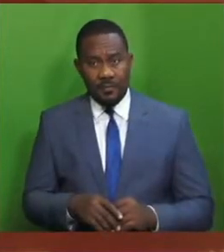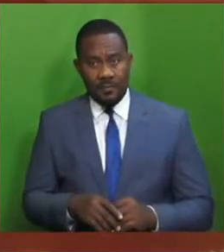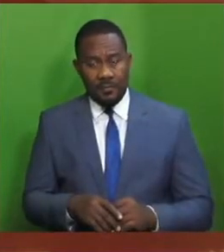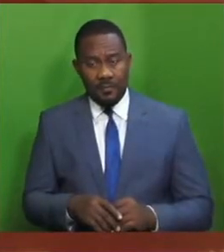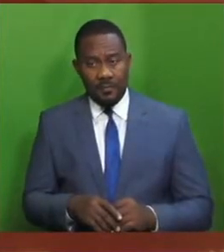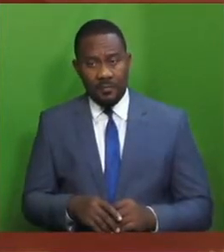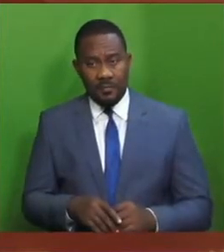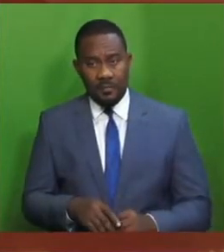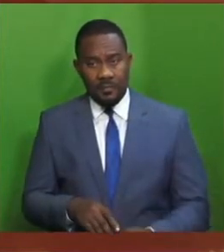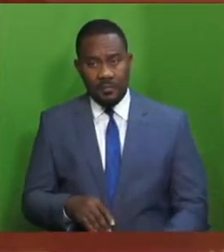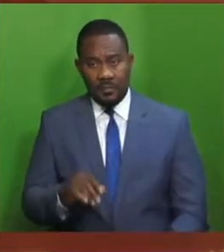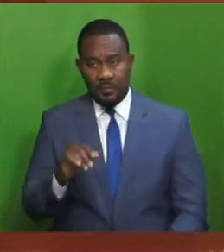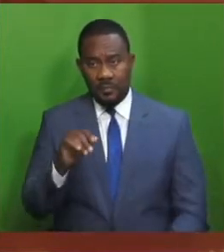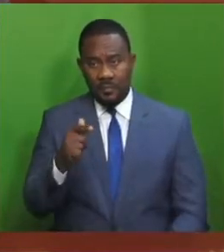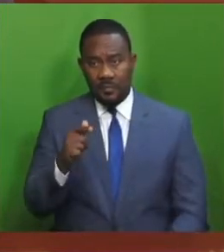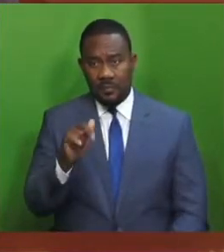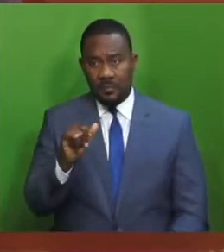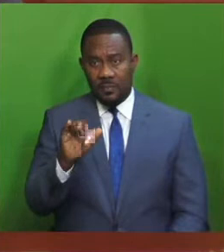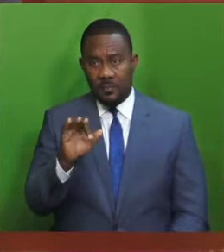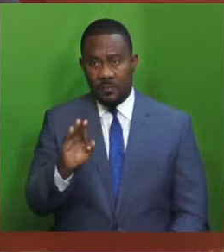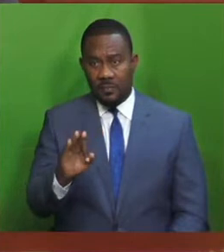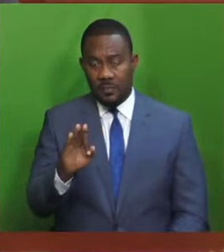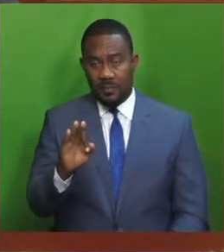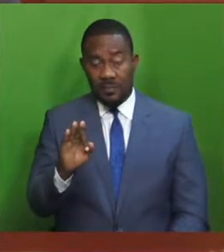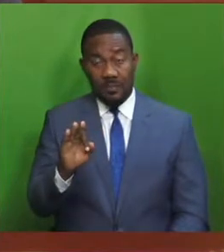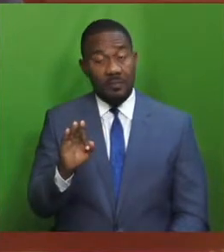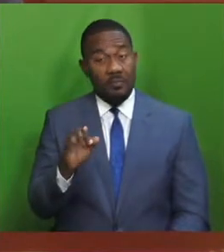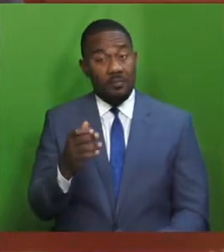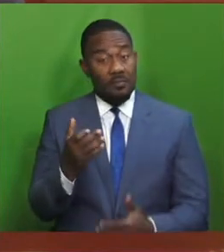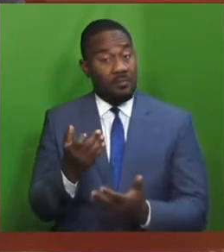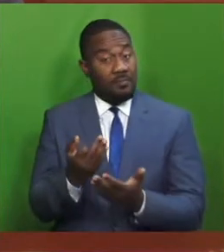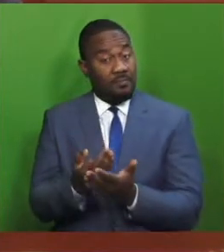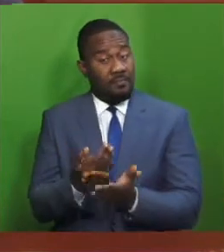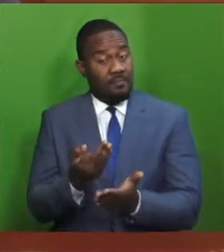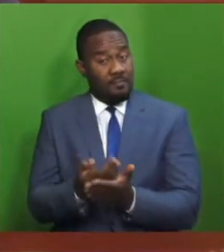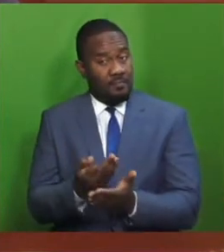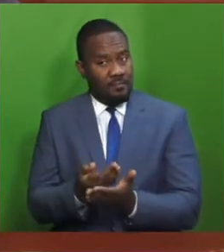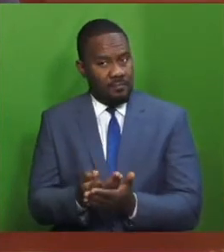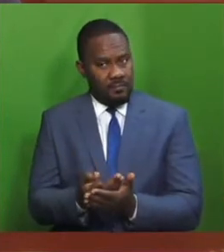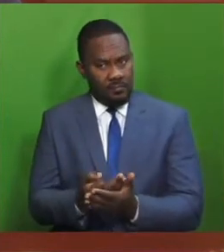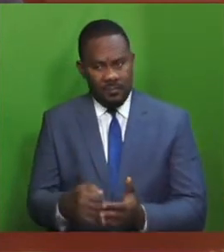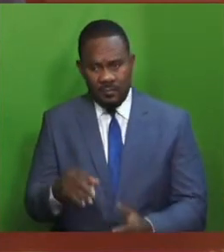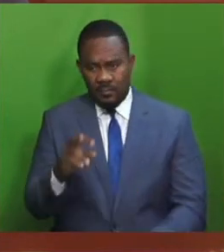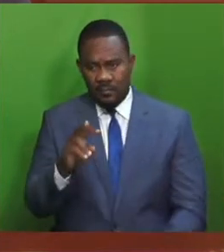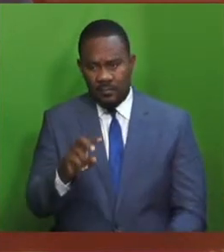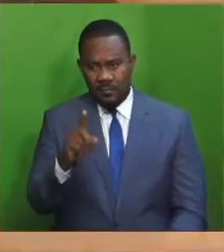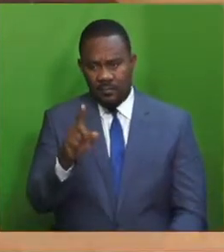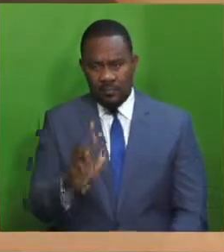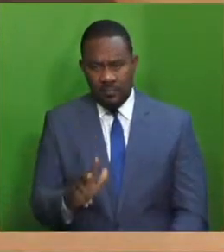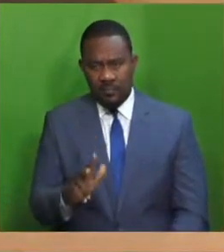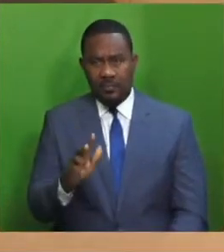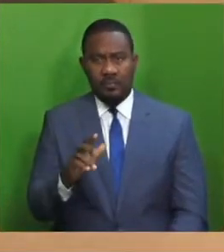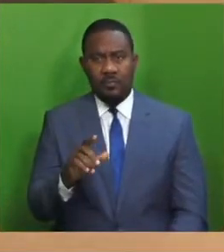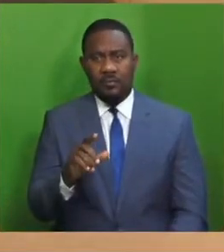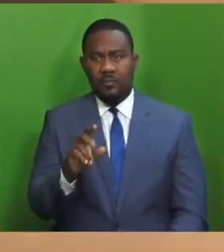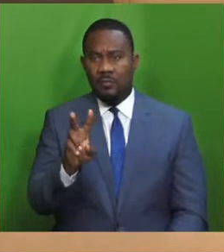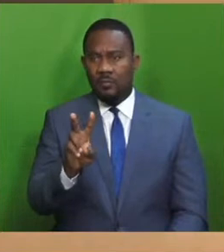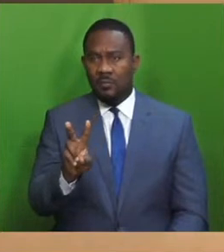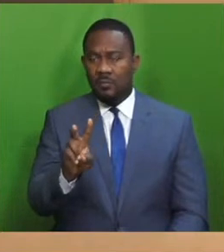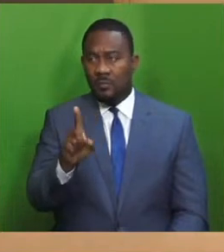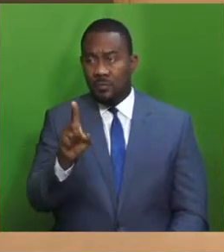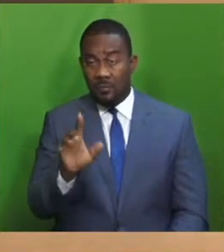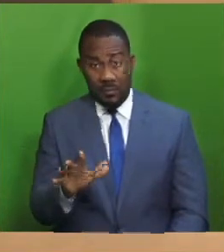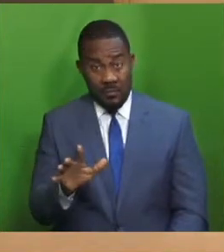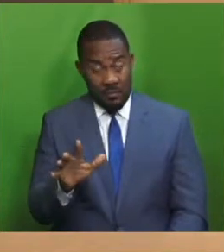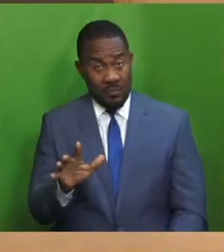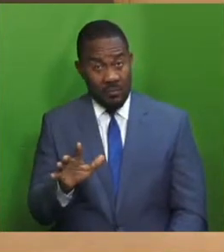fund. Mr. Speaker, we dedicated 2.5% VAT into the fund so that it will help with